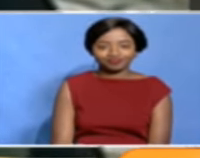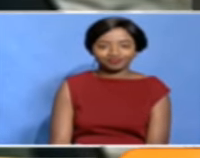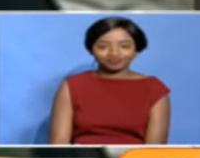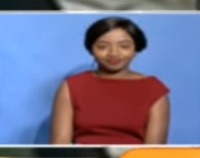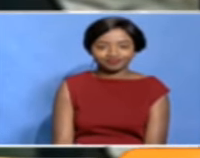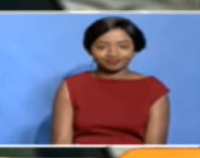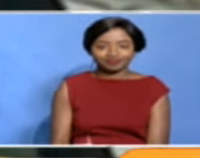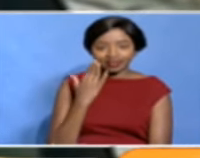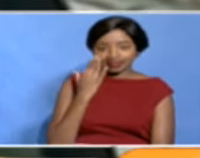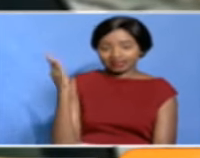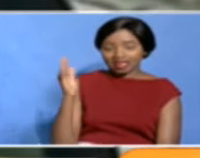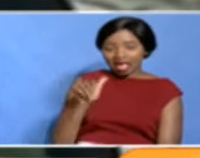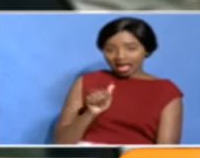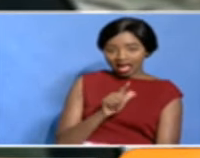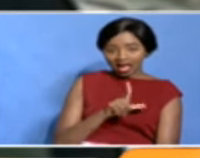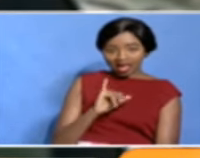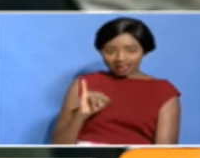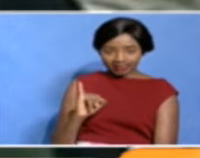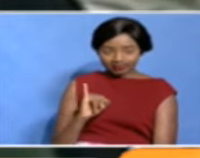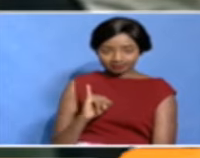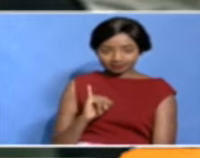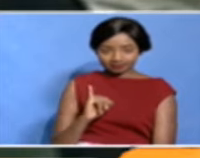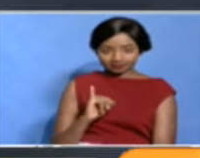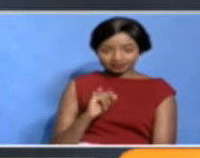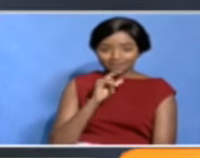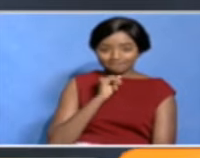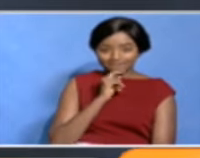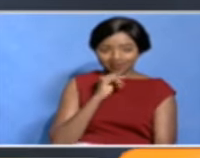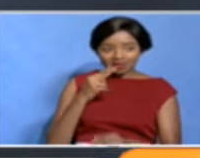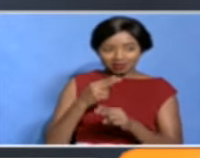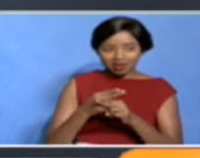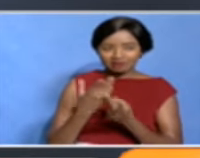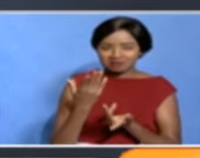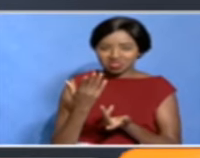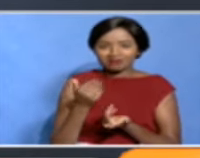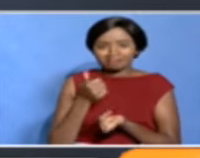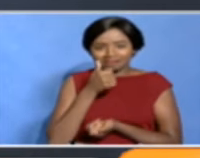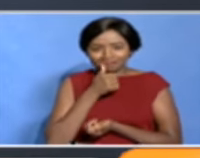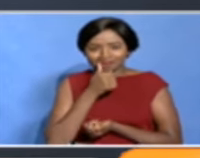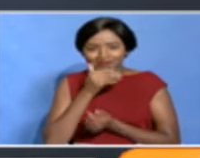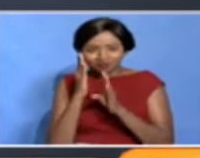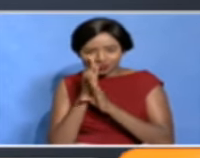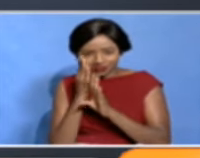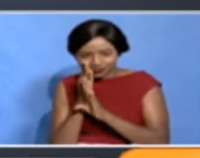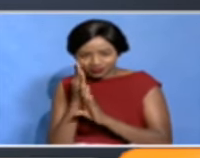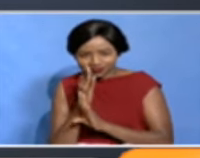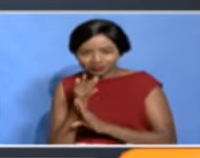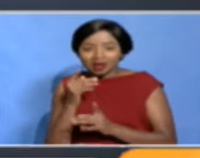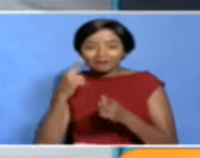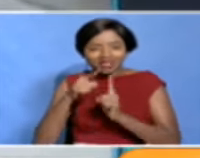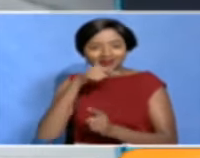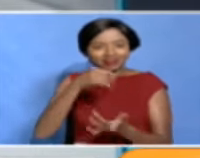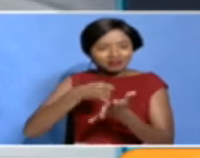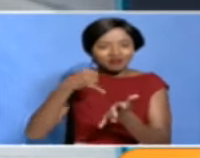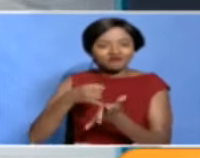Ali Salim Gishungi, alias Farouk, managed to remain low-key as an active Al-Shabaab insurgent in